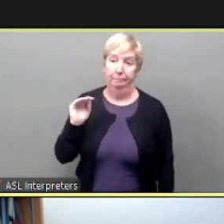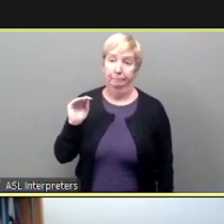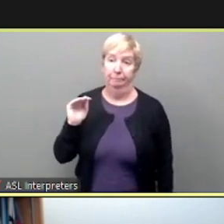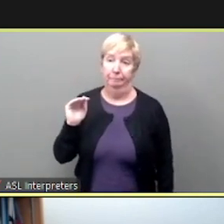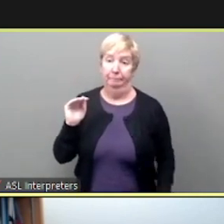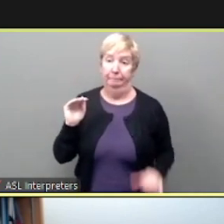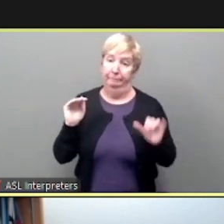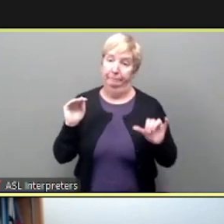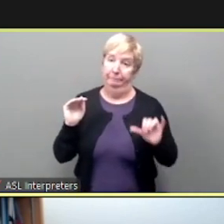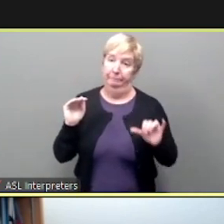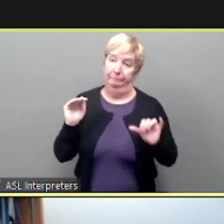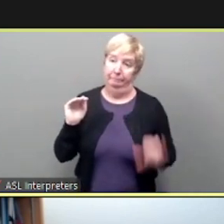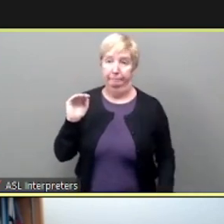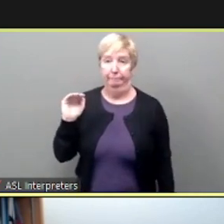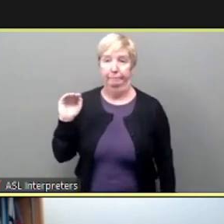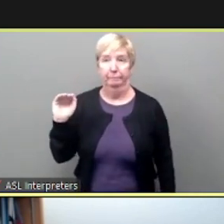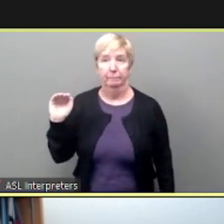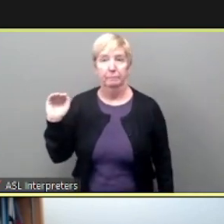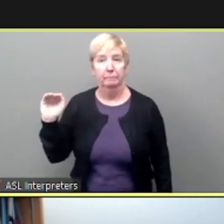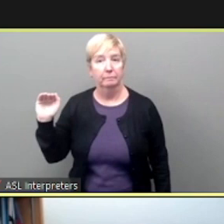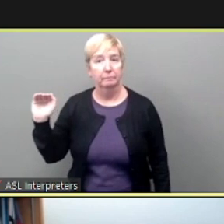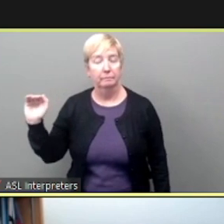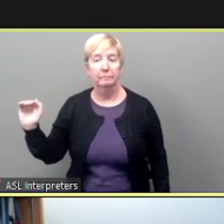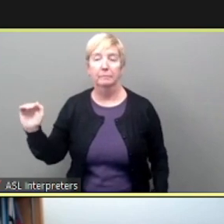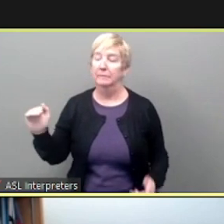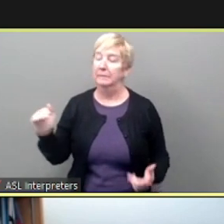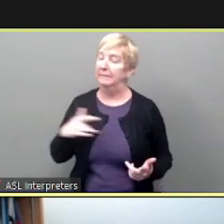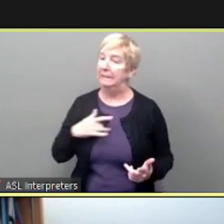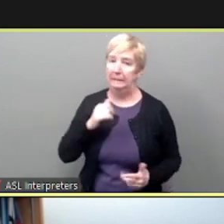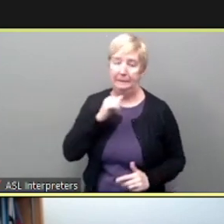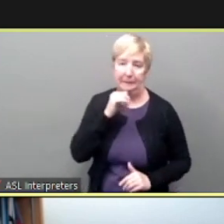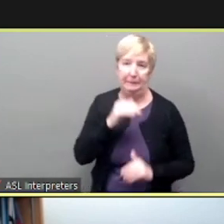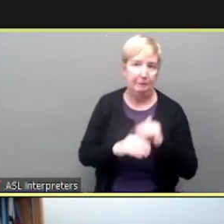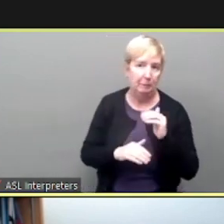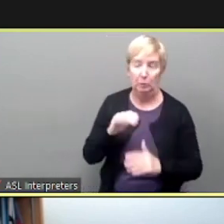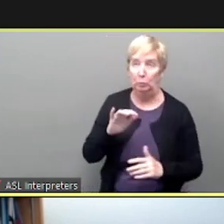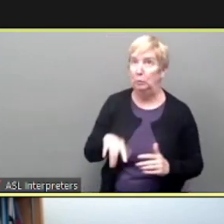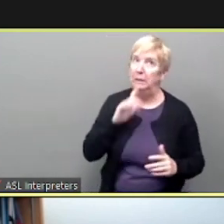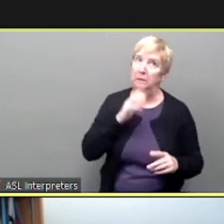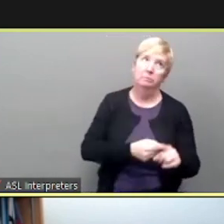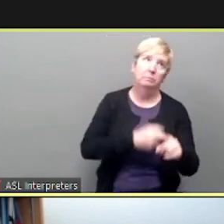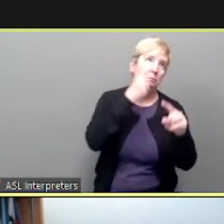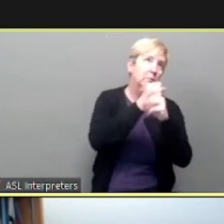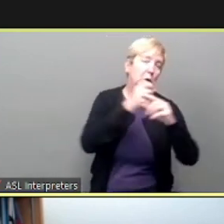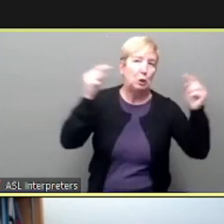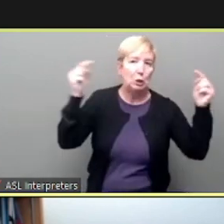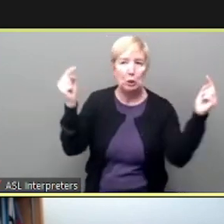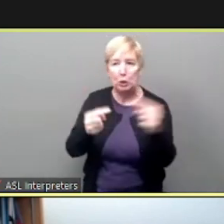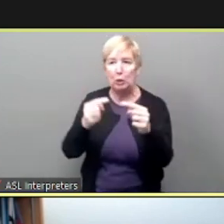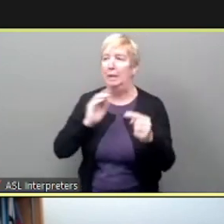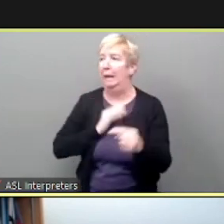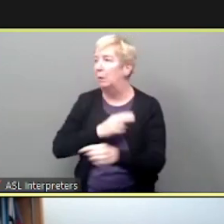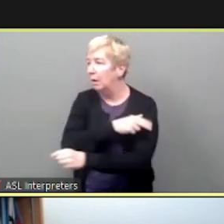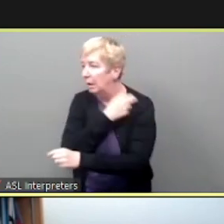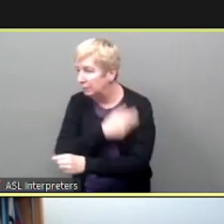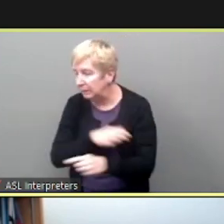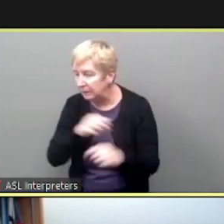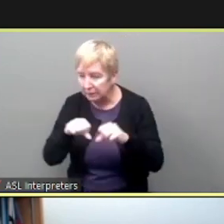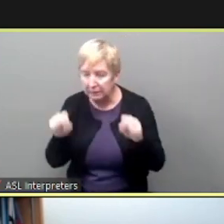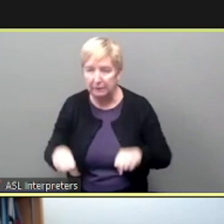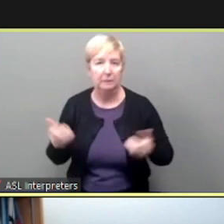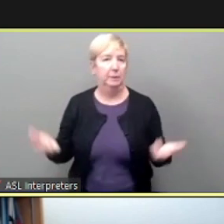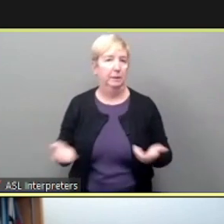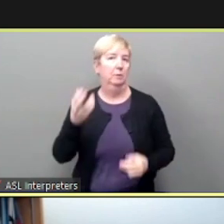uncomfortable plateau, which is highly impacting our healthcare delivery system and all of us here in New